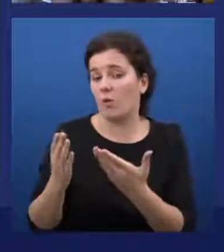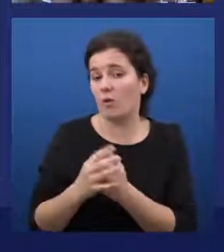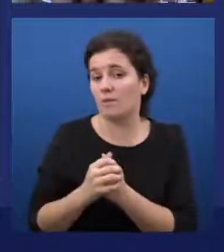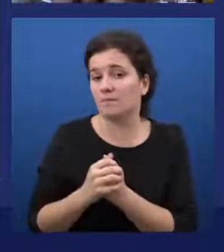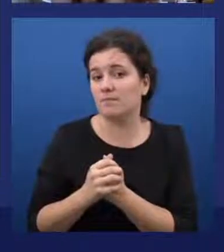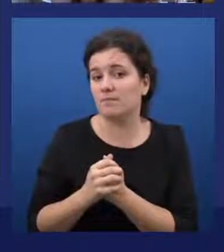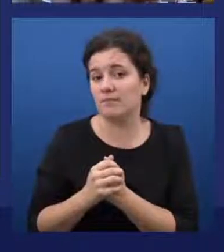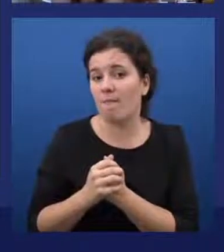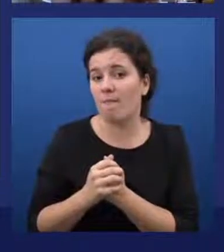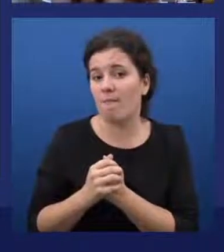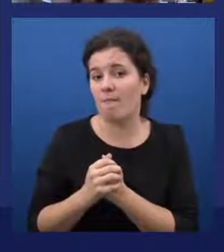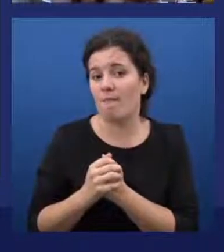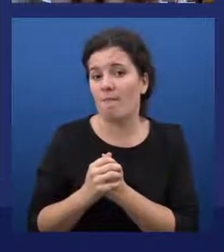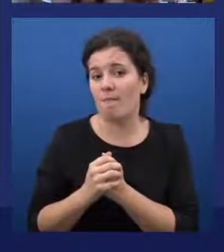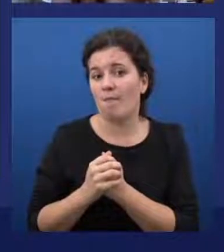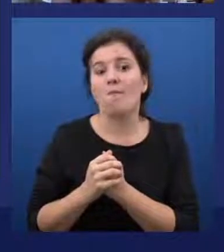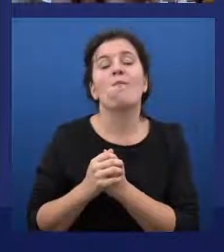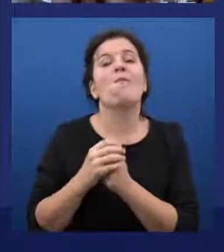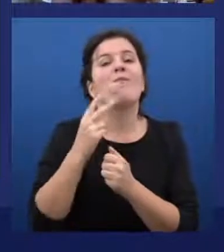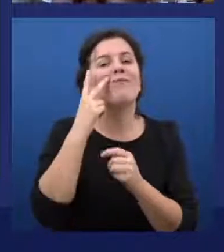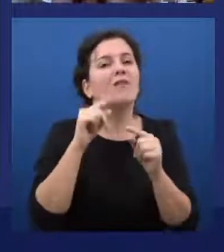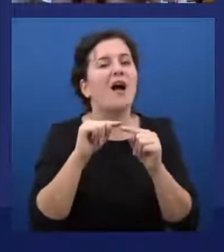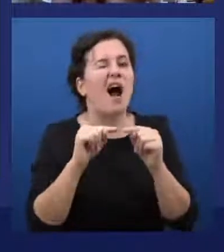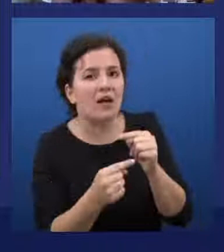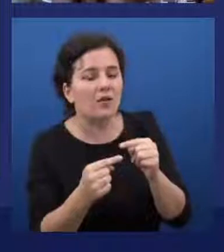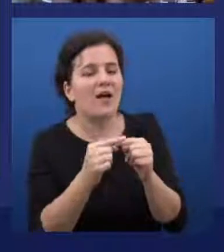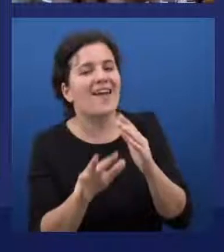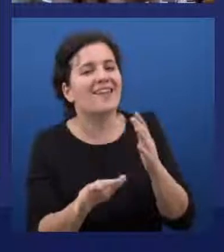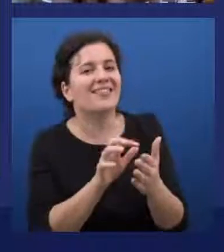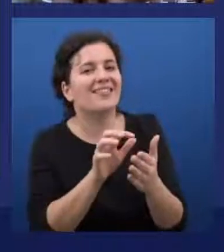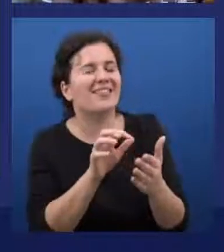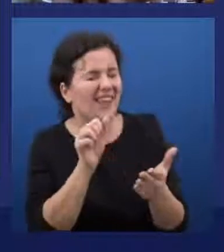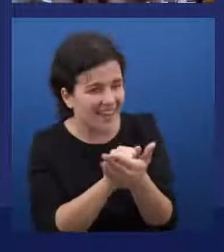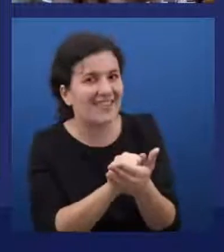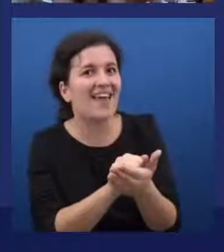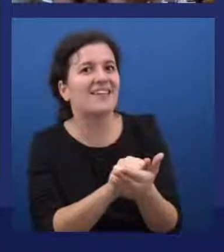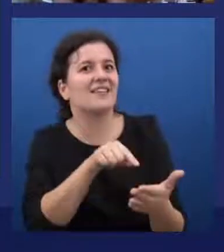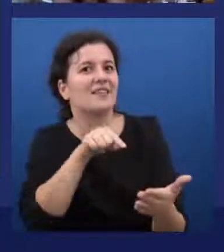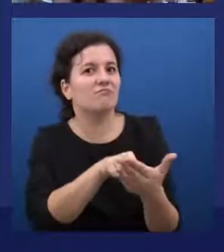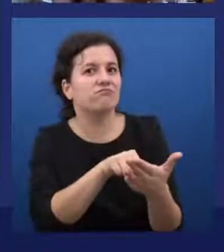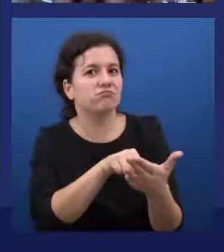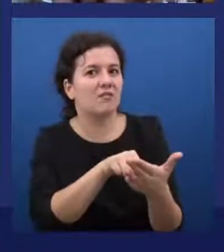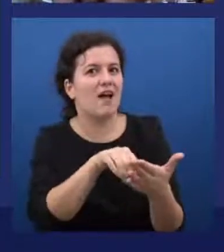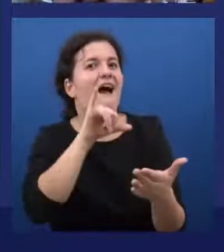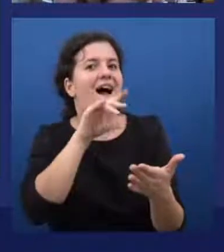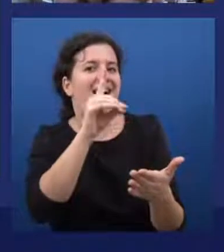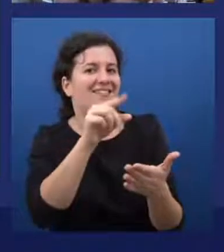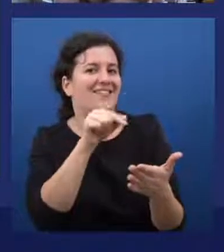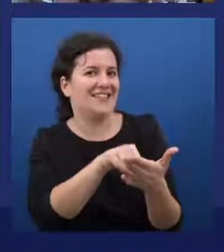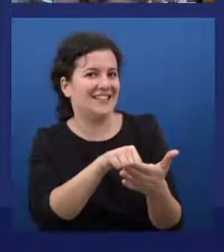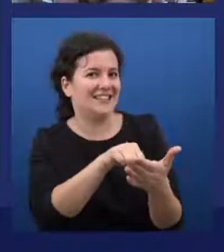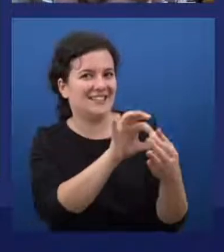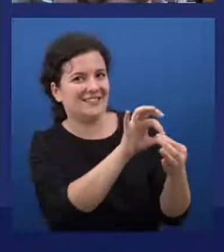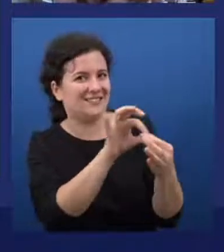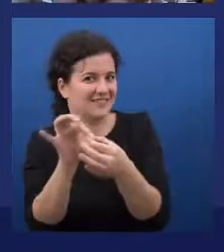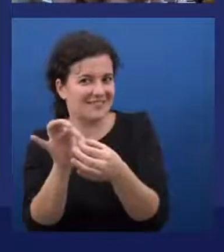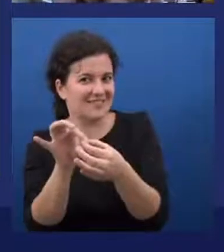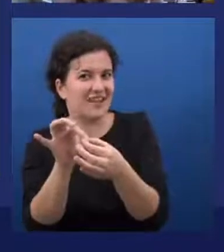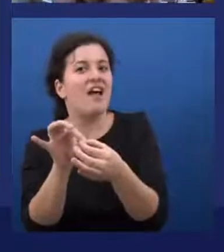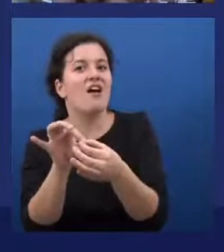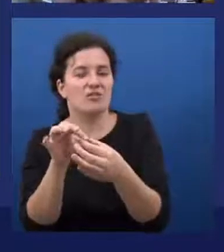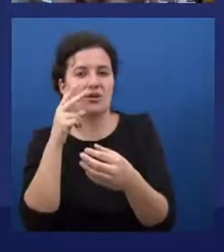that anomaly that I detected. So now it's just ID, but again, it can be whatever is more